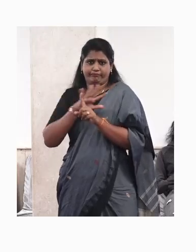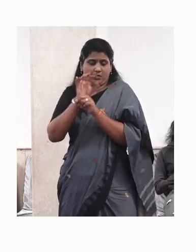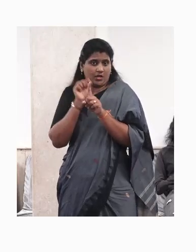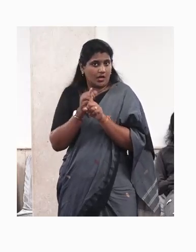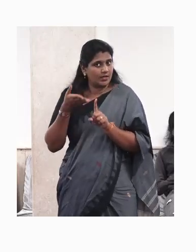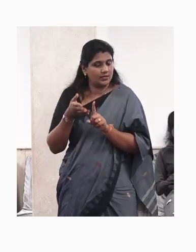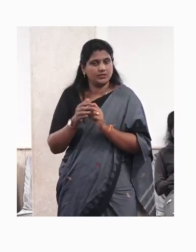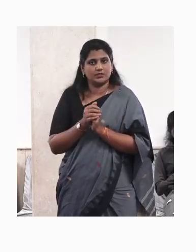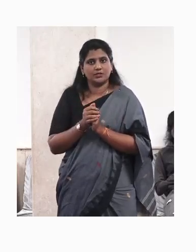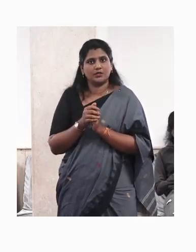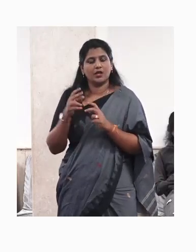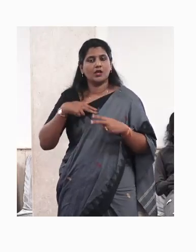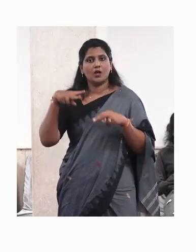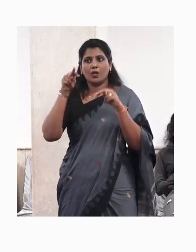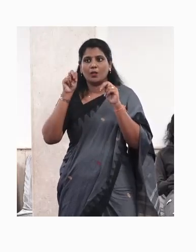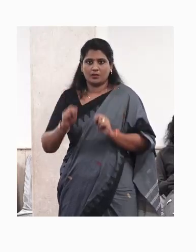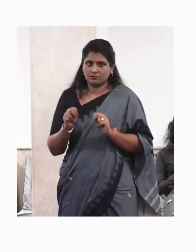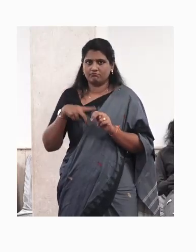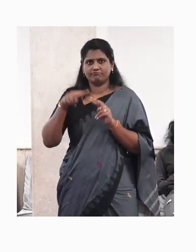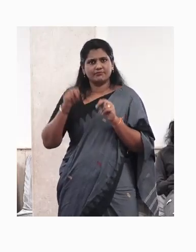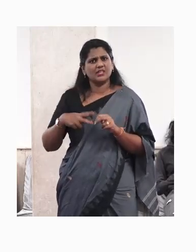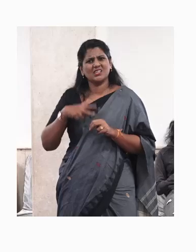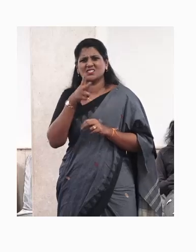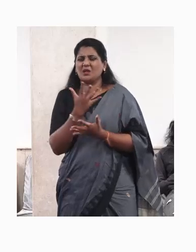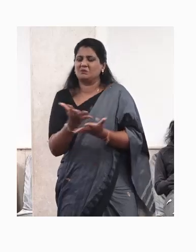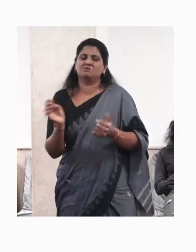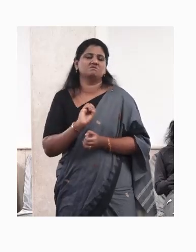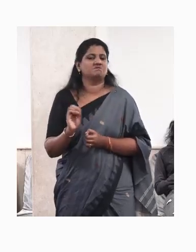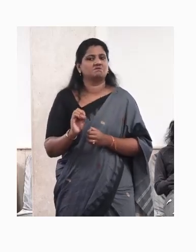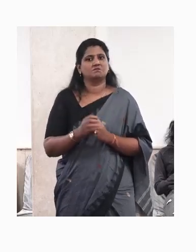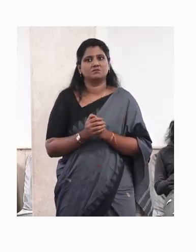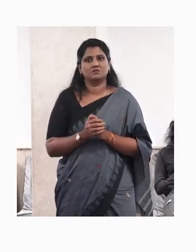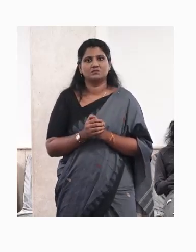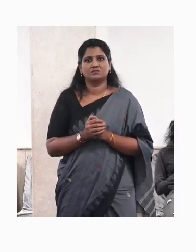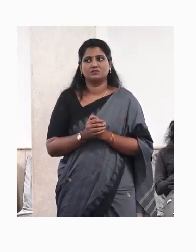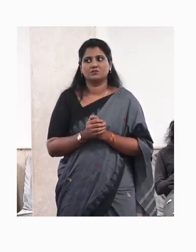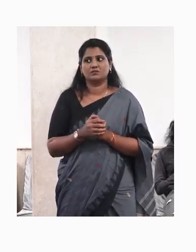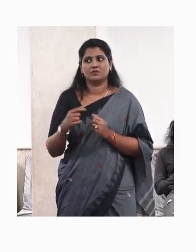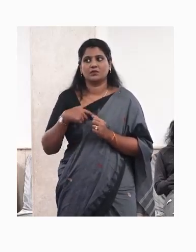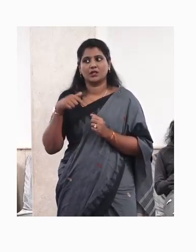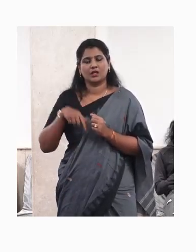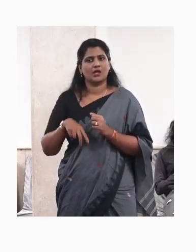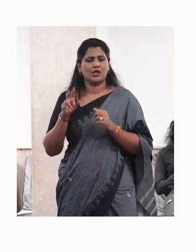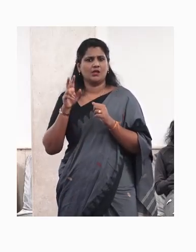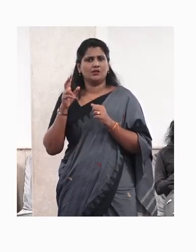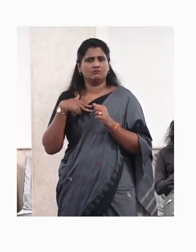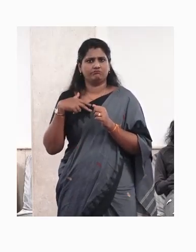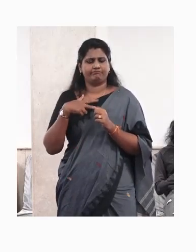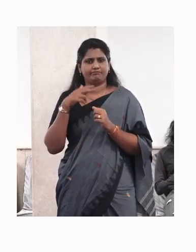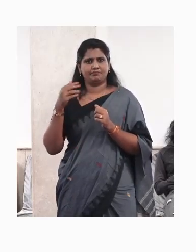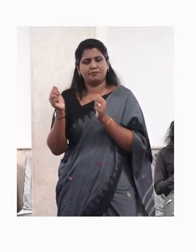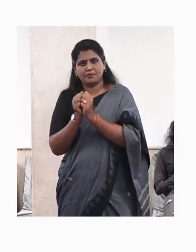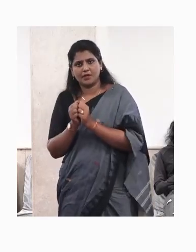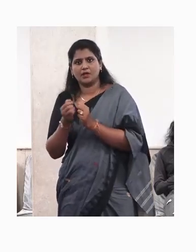and therefore the need to not say things that are supposed to be within, as they say,